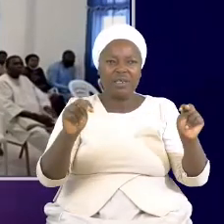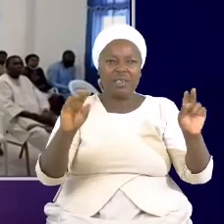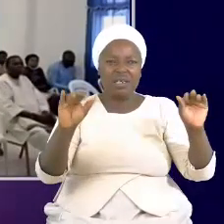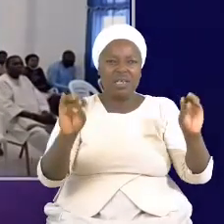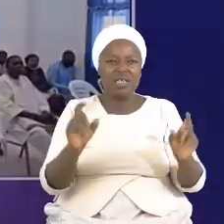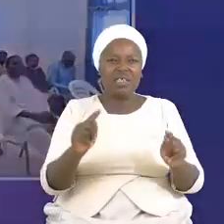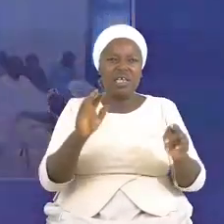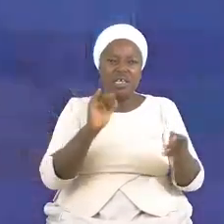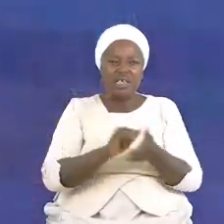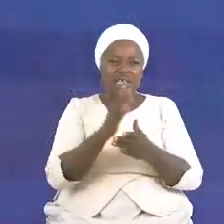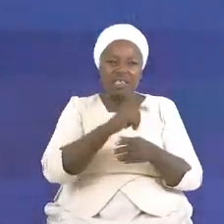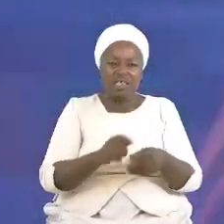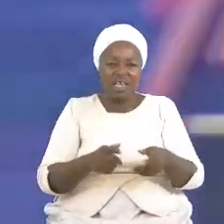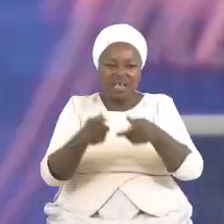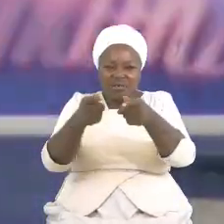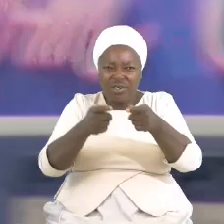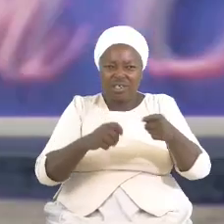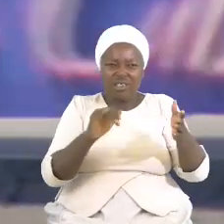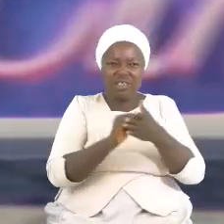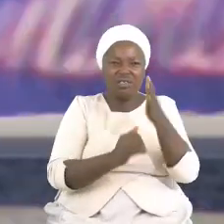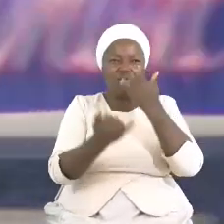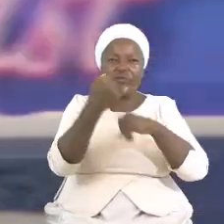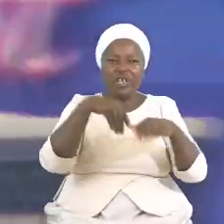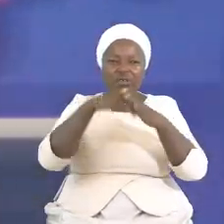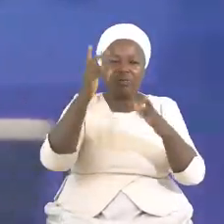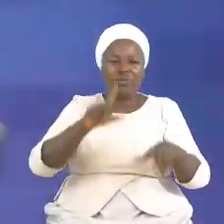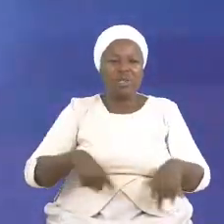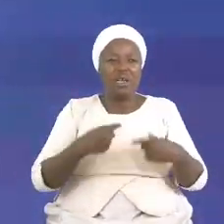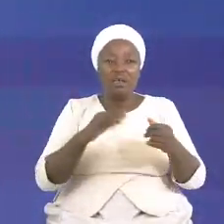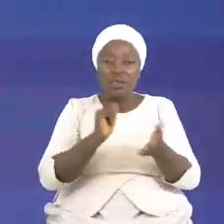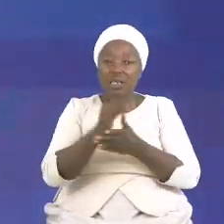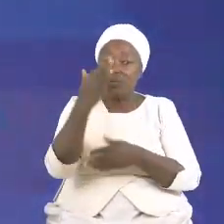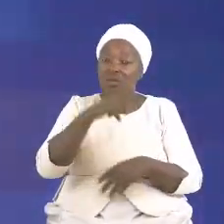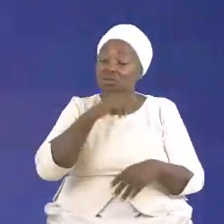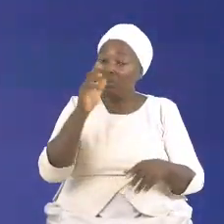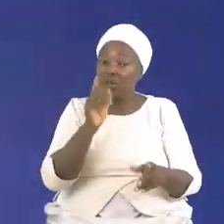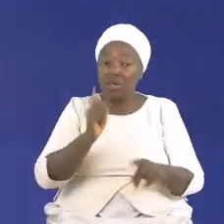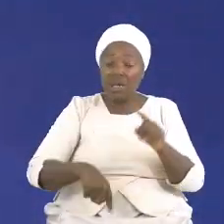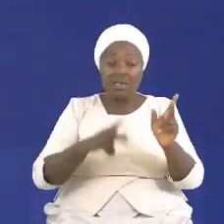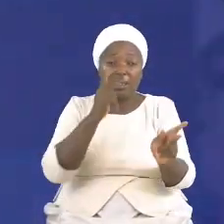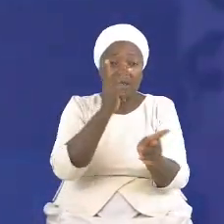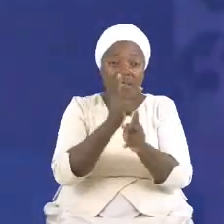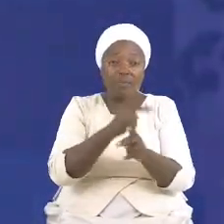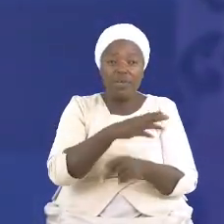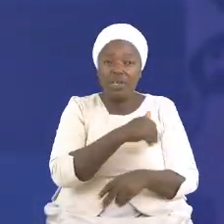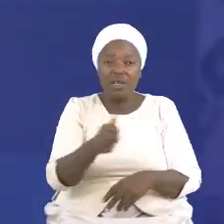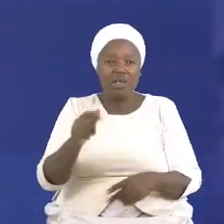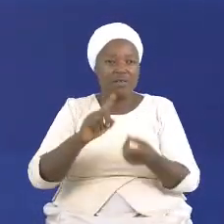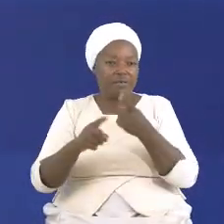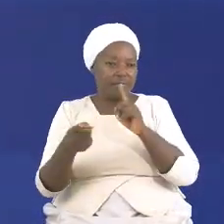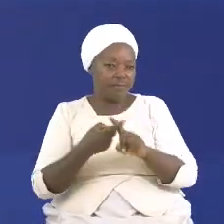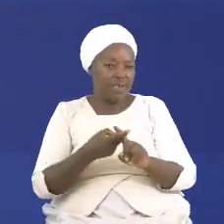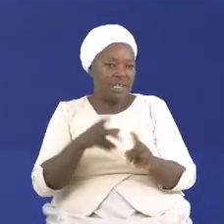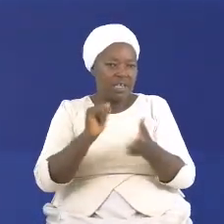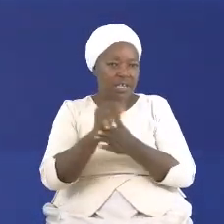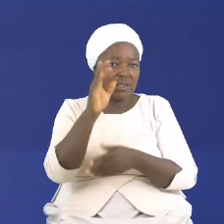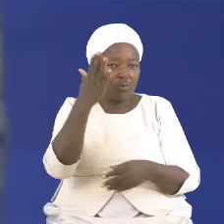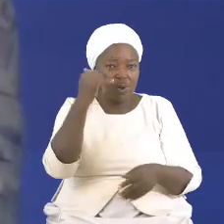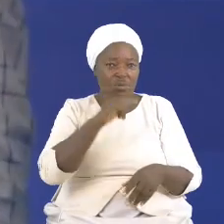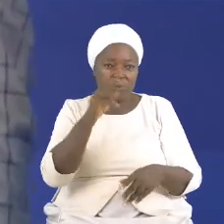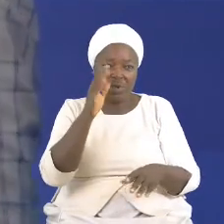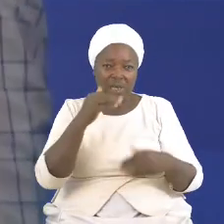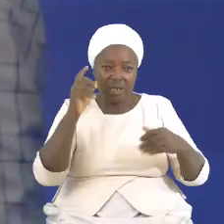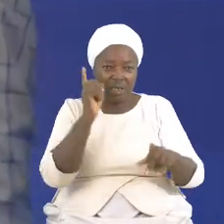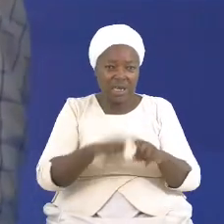your life. That's why you can't keep a friend. That's why you can't keep your wife. That's